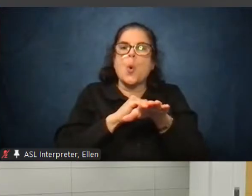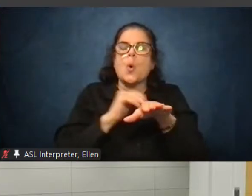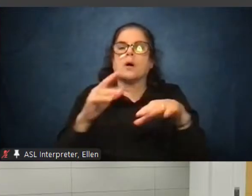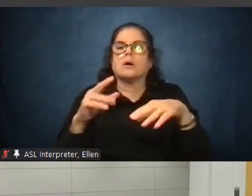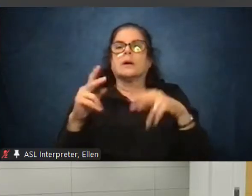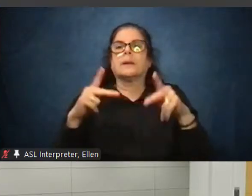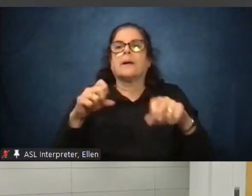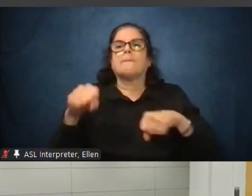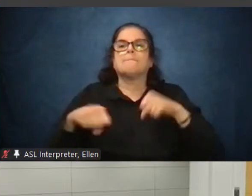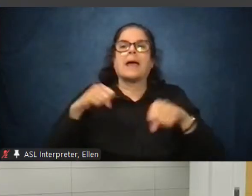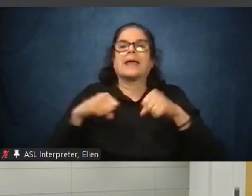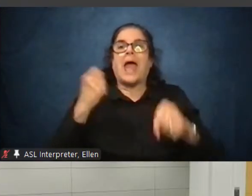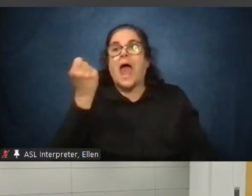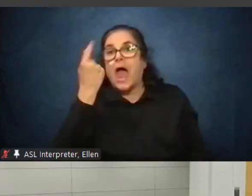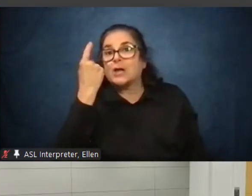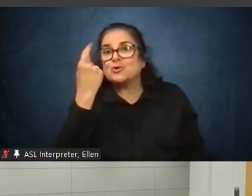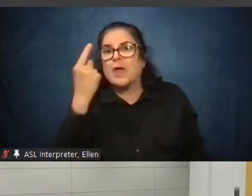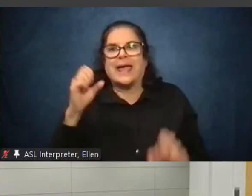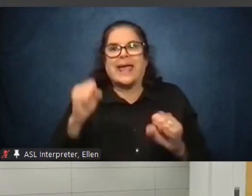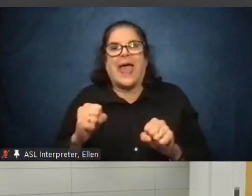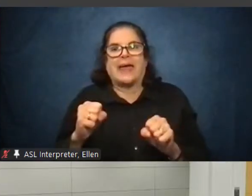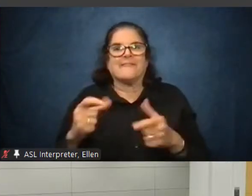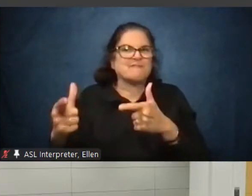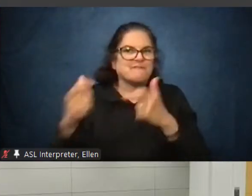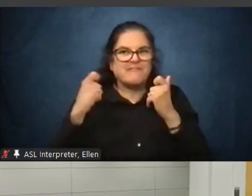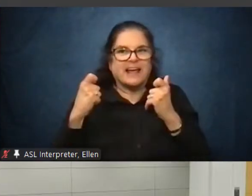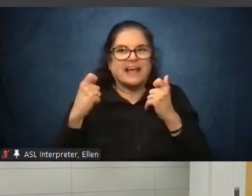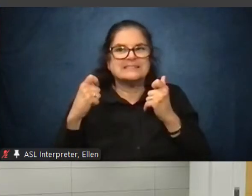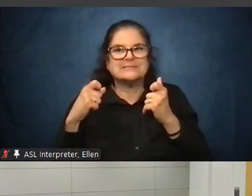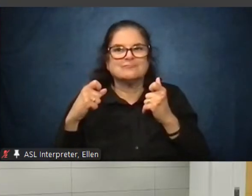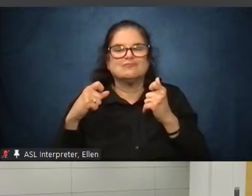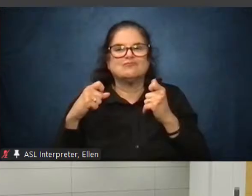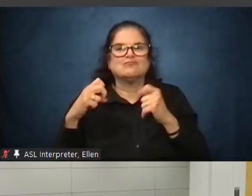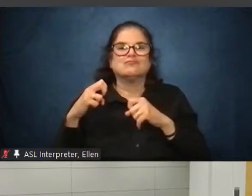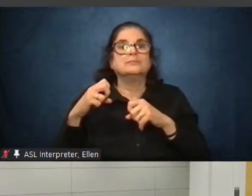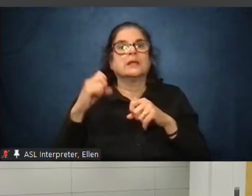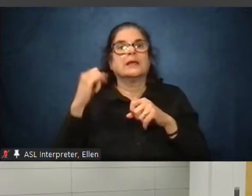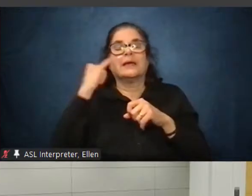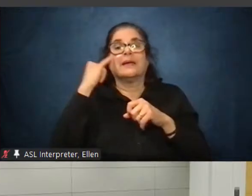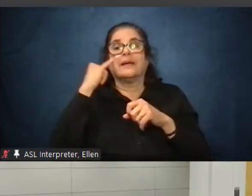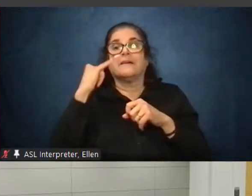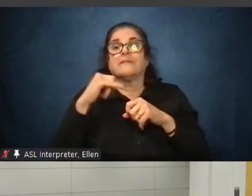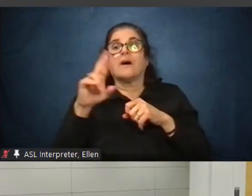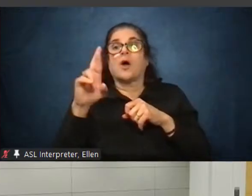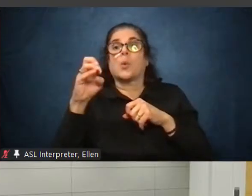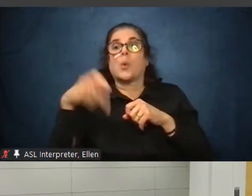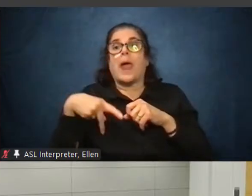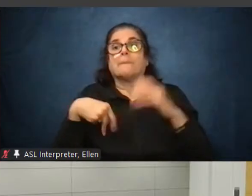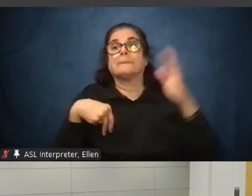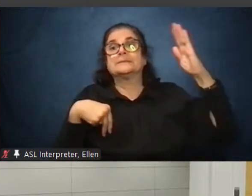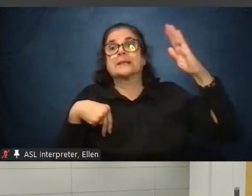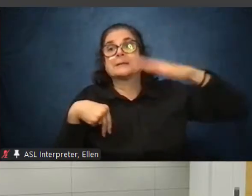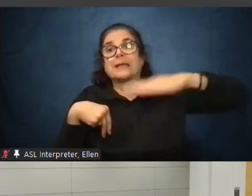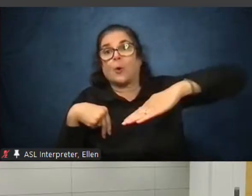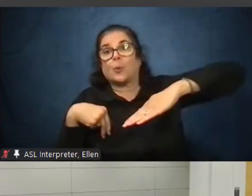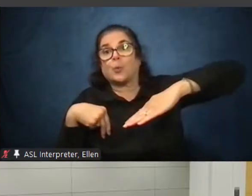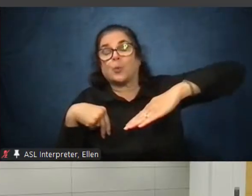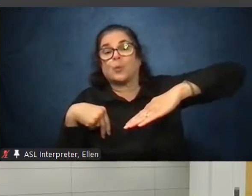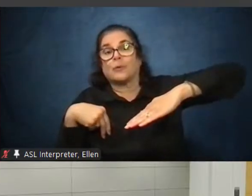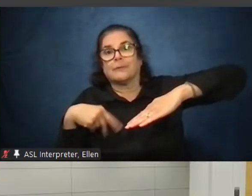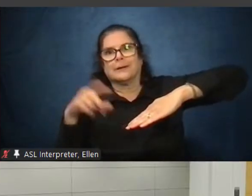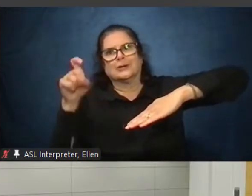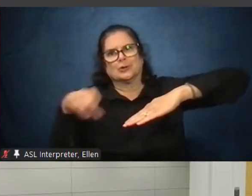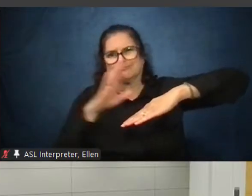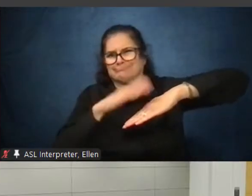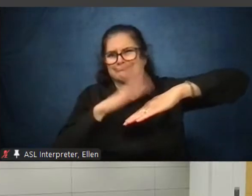biking, yes, I understand they can go very fast, but if a ramp is being deployed, it should indicate that,